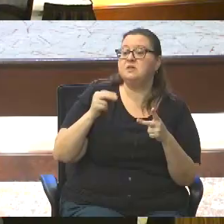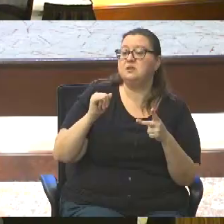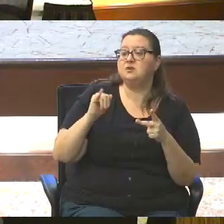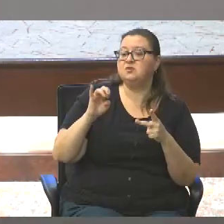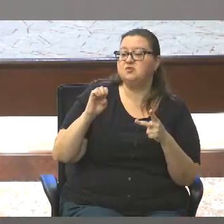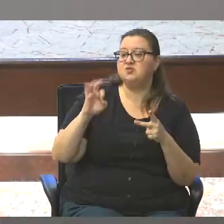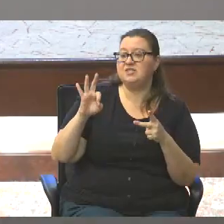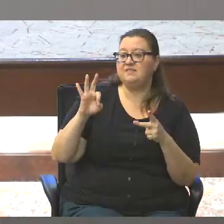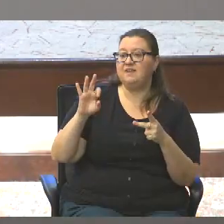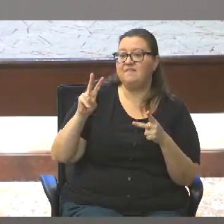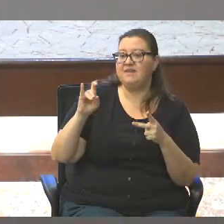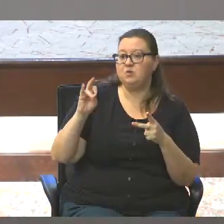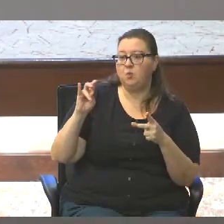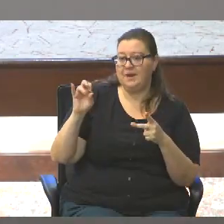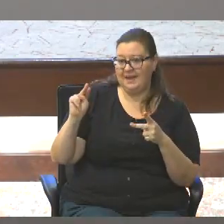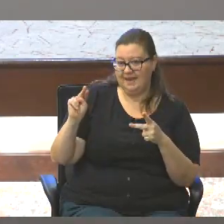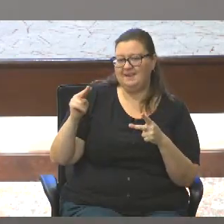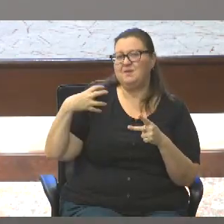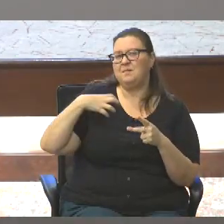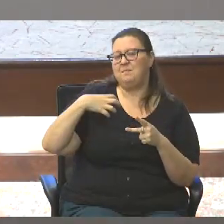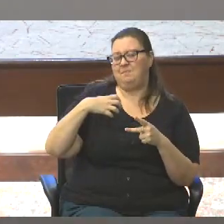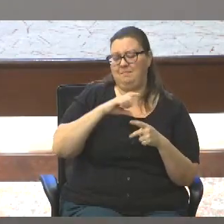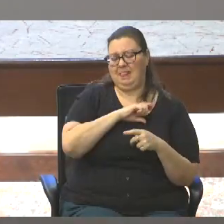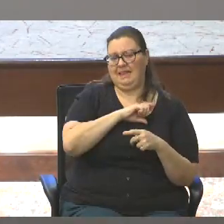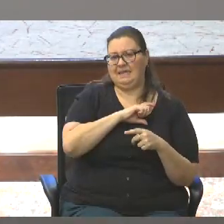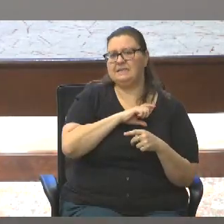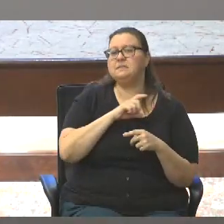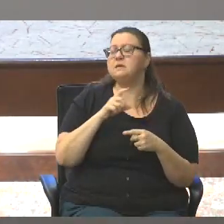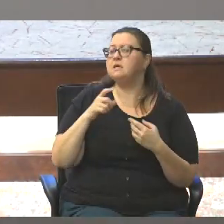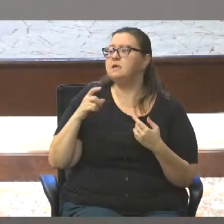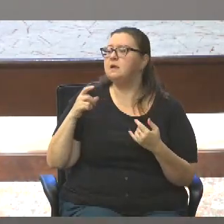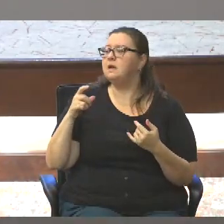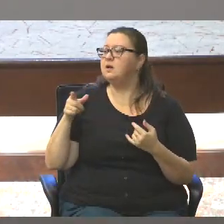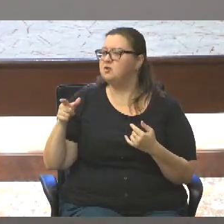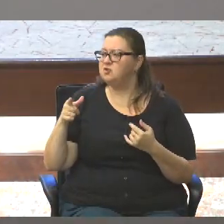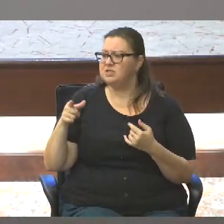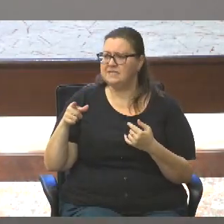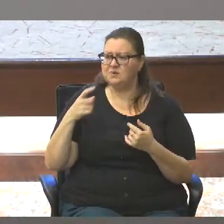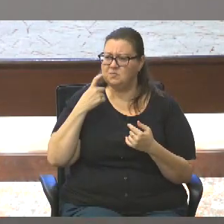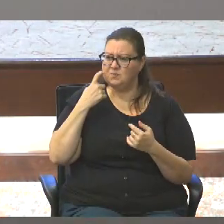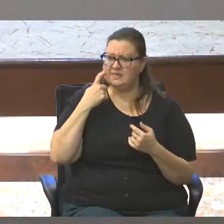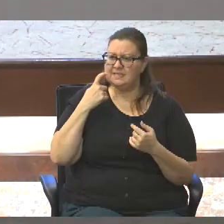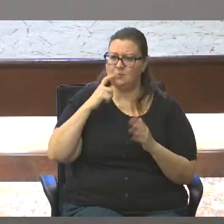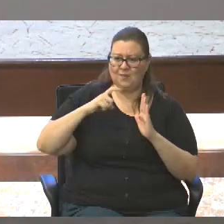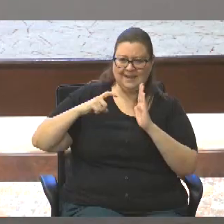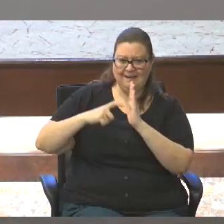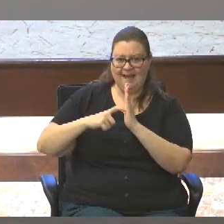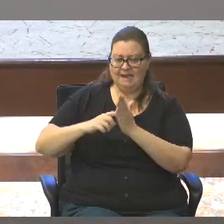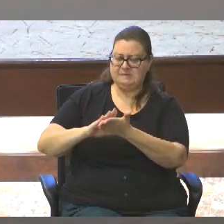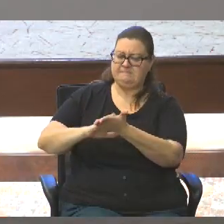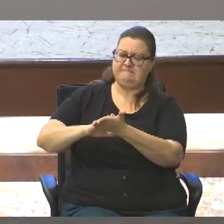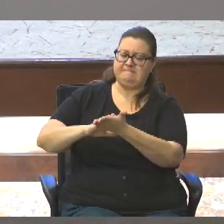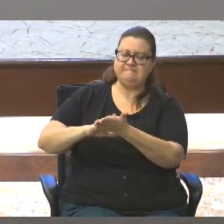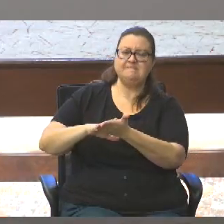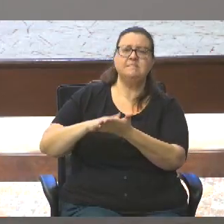And I know she was unable to be here today, but I still think it's important, timely update. She was recently recognized